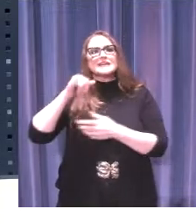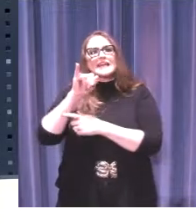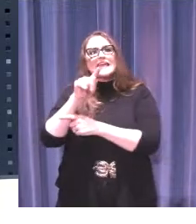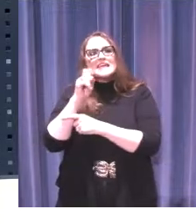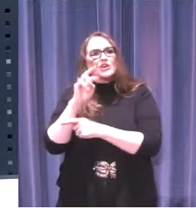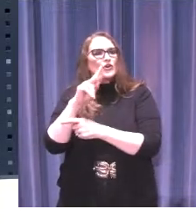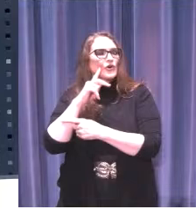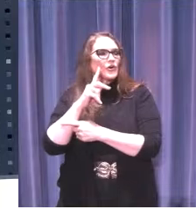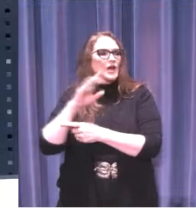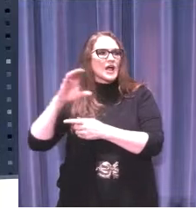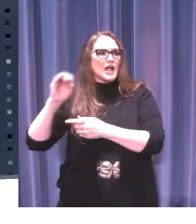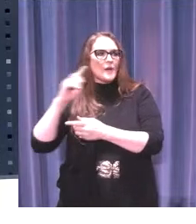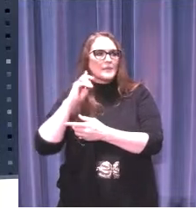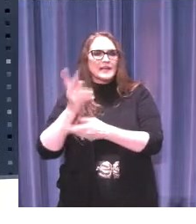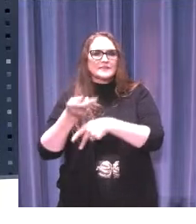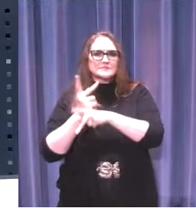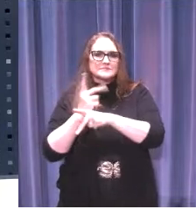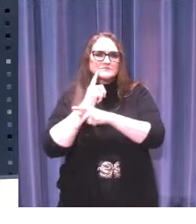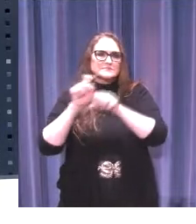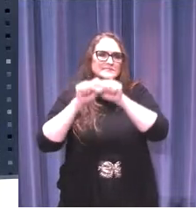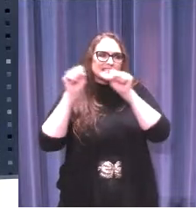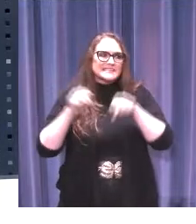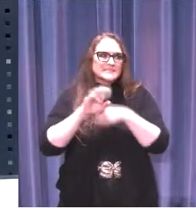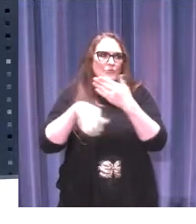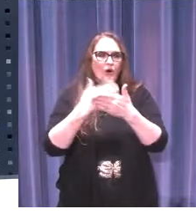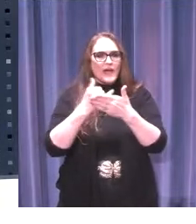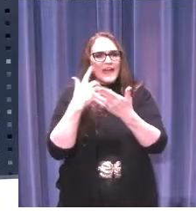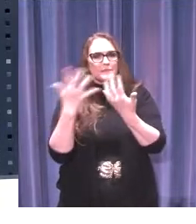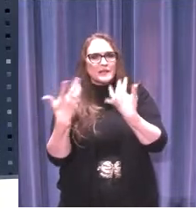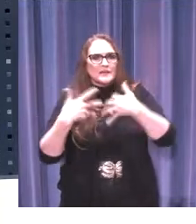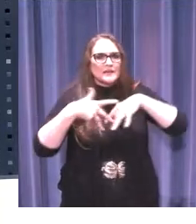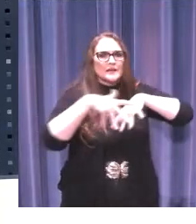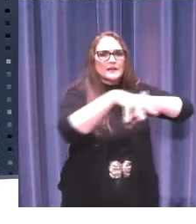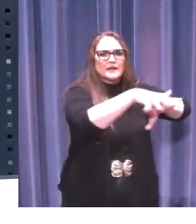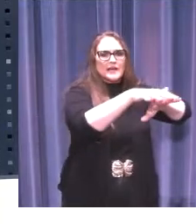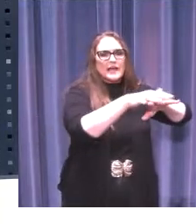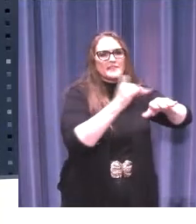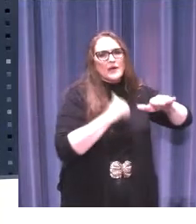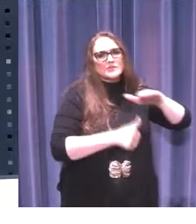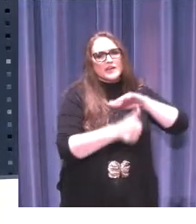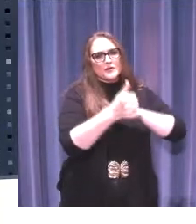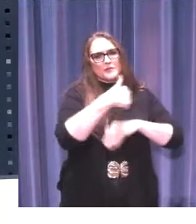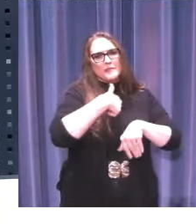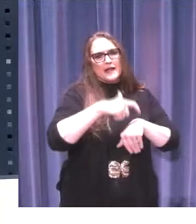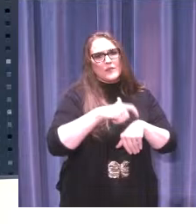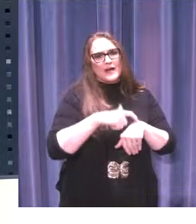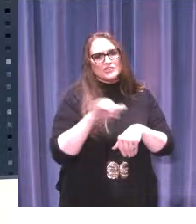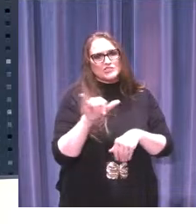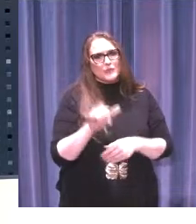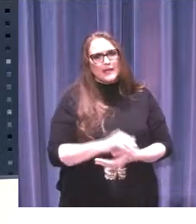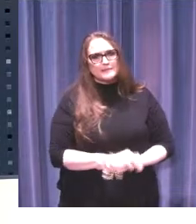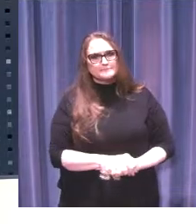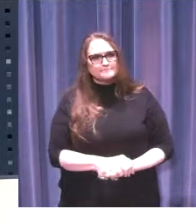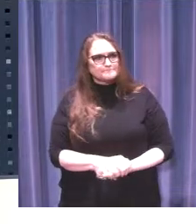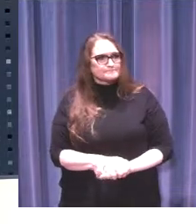cash pooling systems all had to be integrated, and that was under my watch as well.